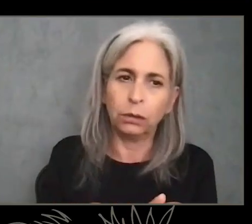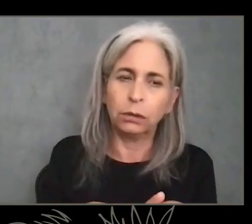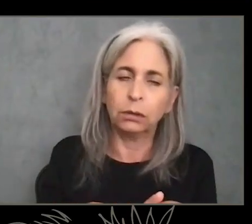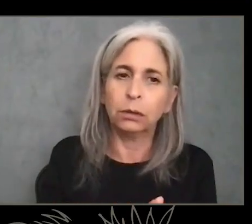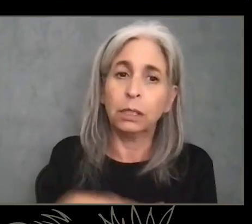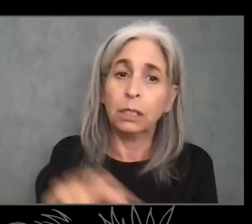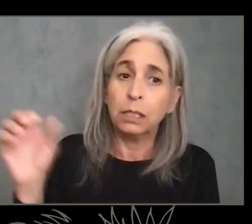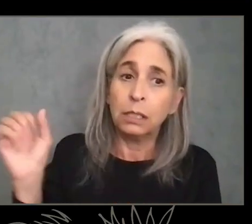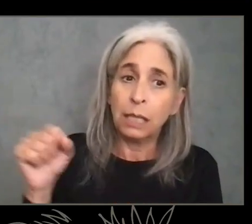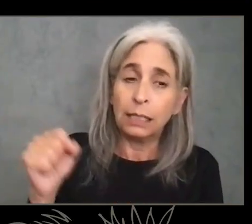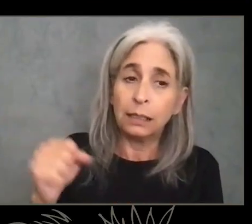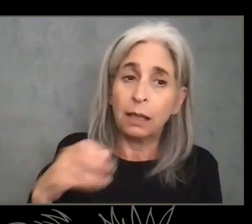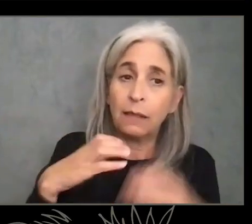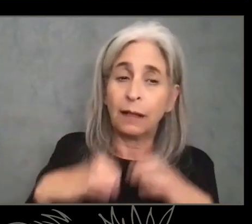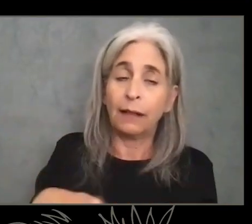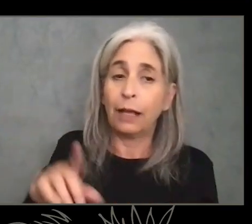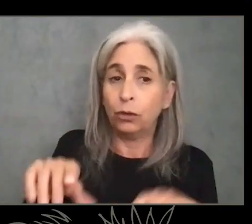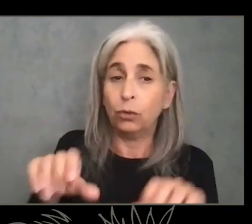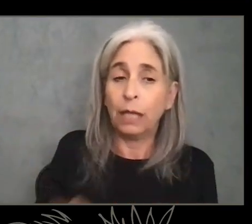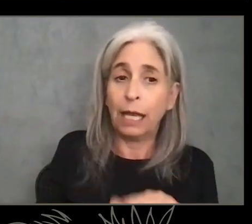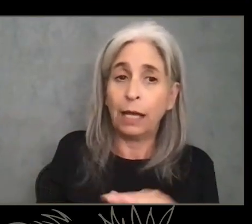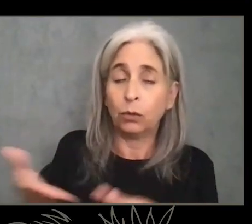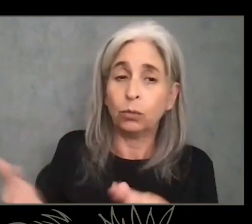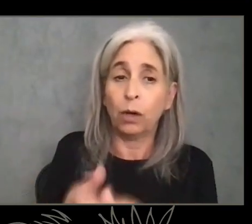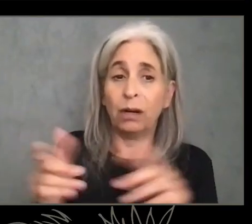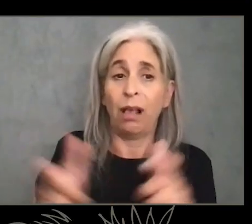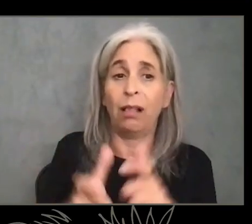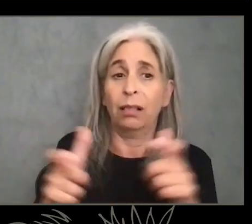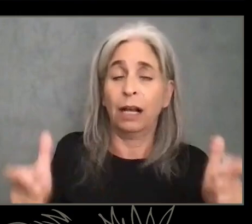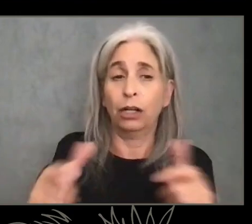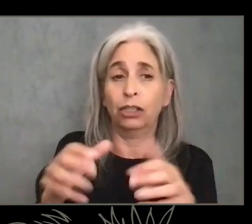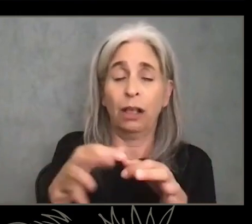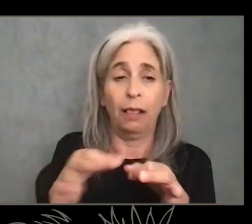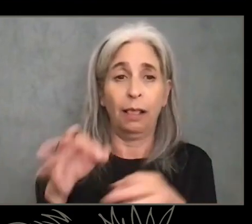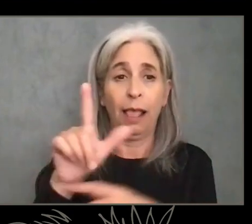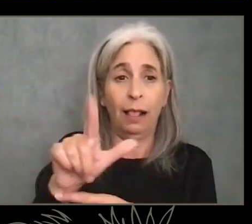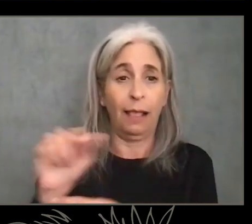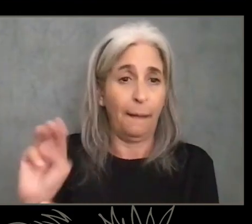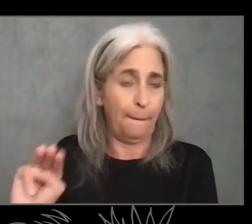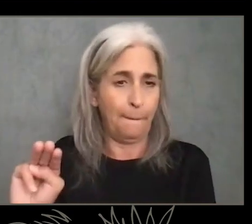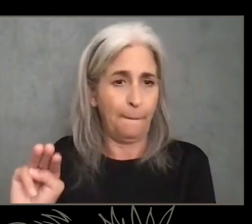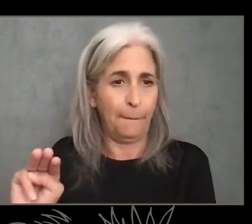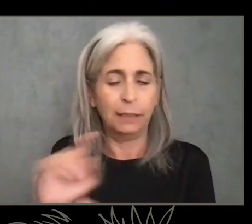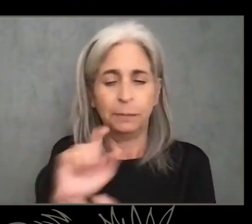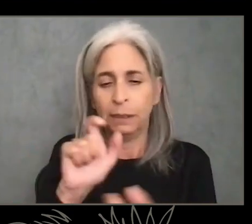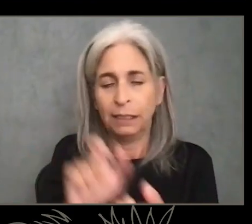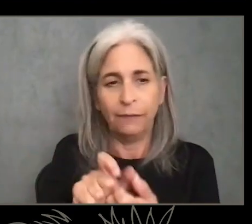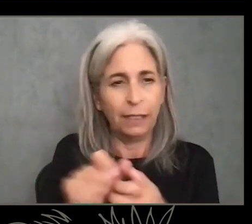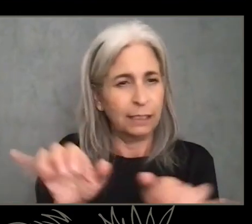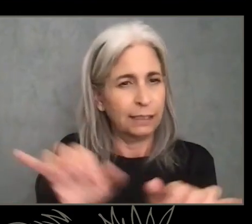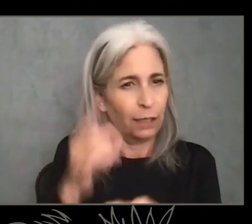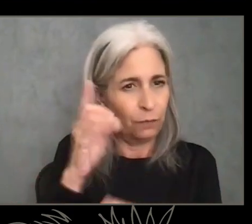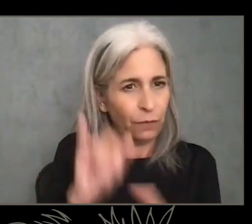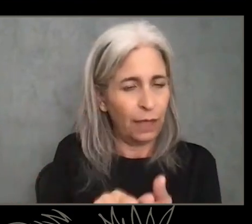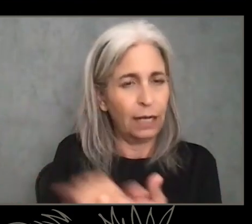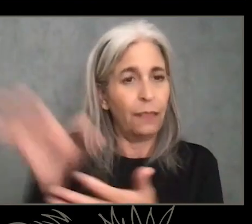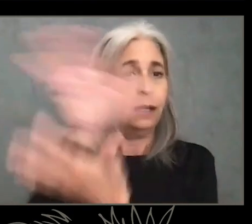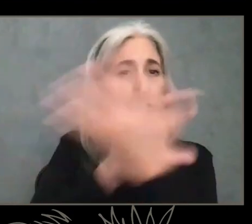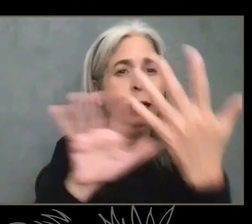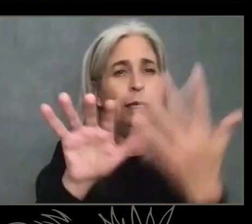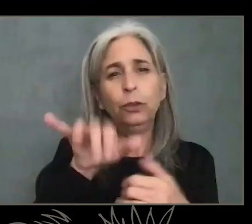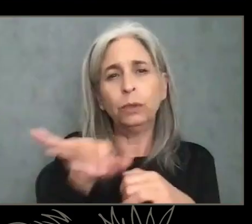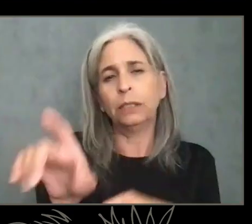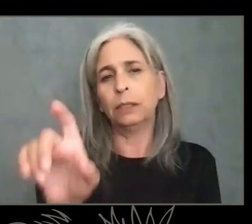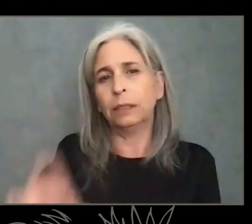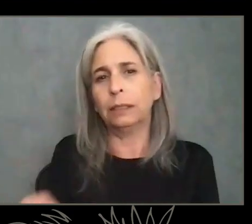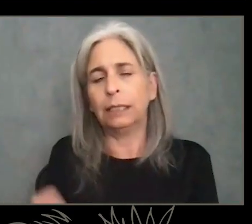Yes, in the client, you can run large language models, but of course, there should be certain size for it. In the cloud, you would still